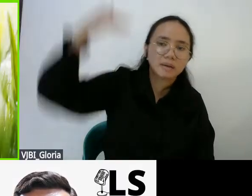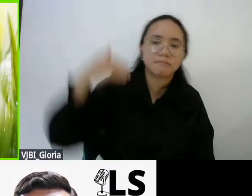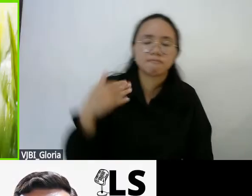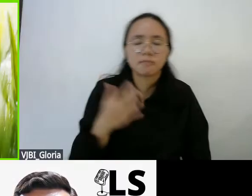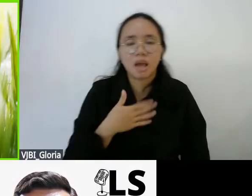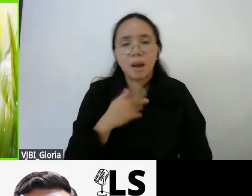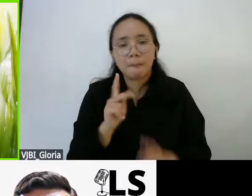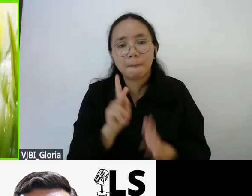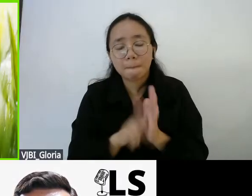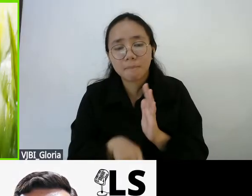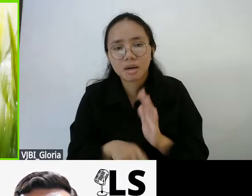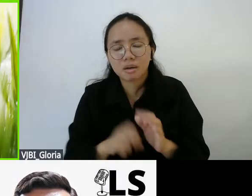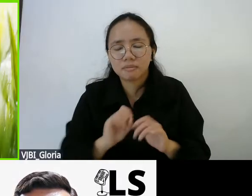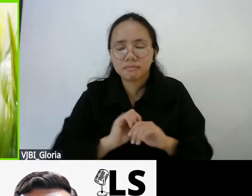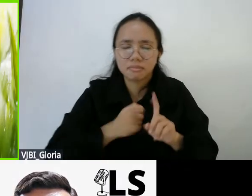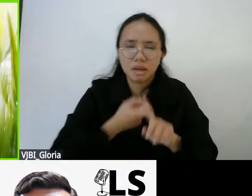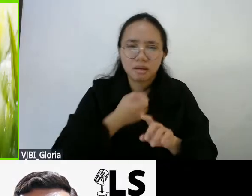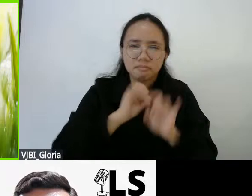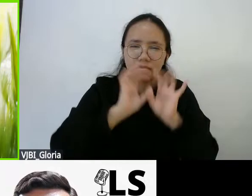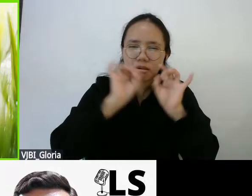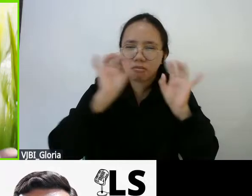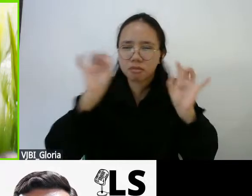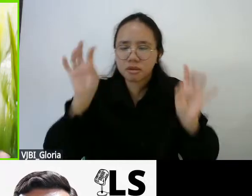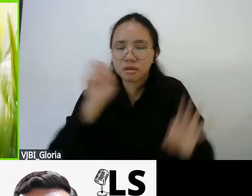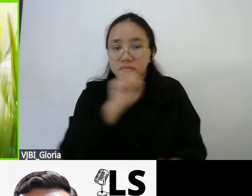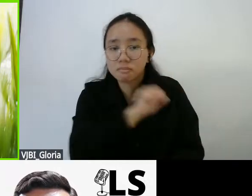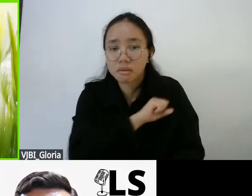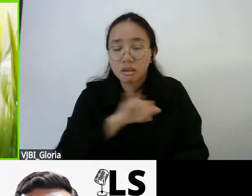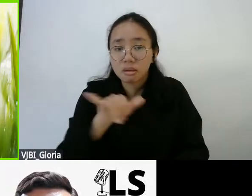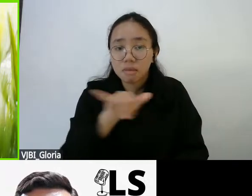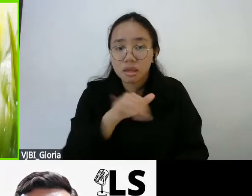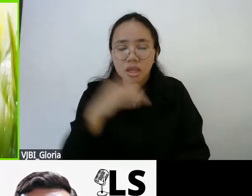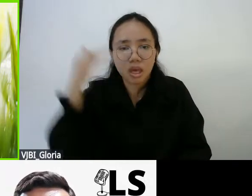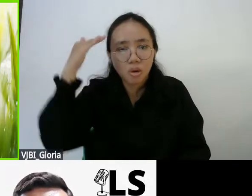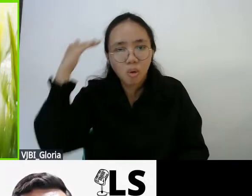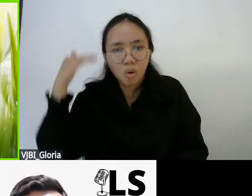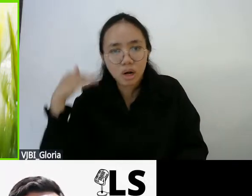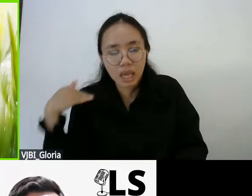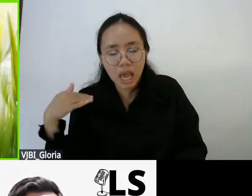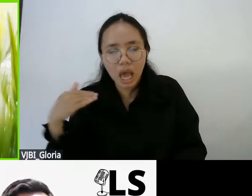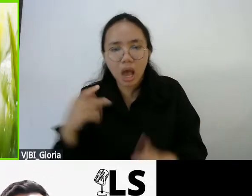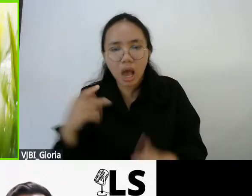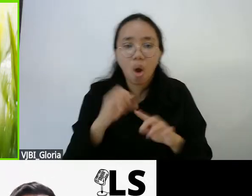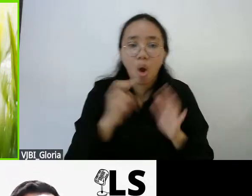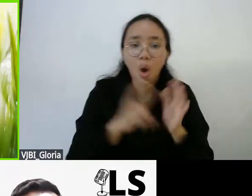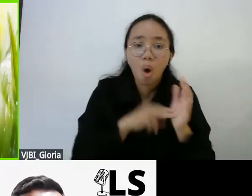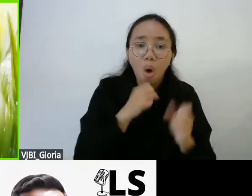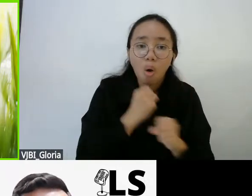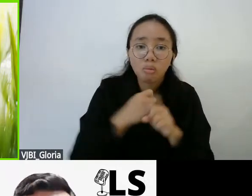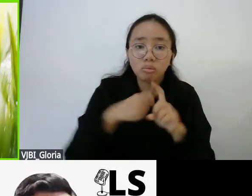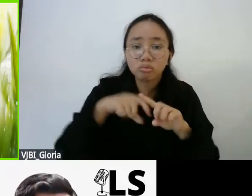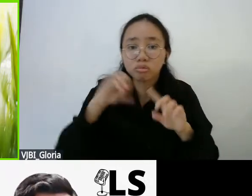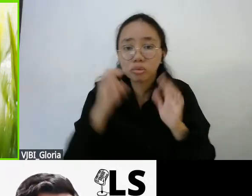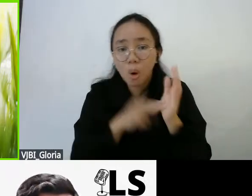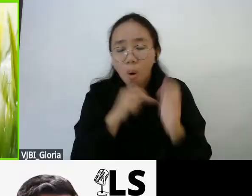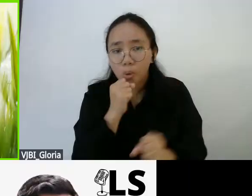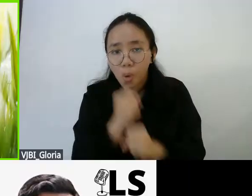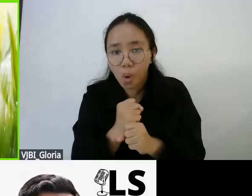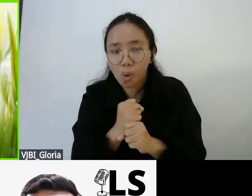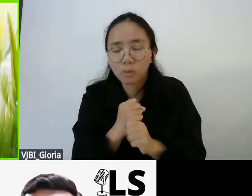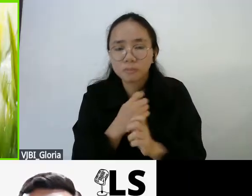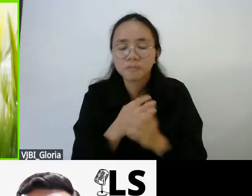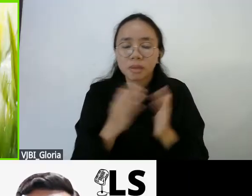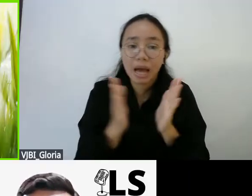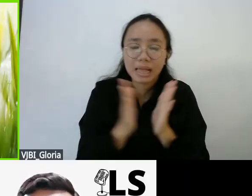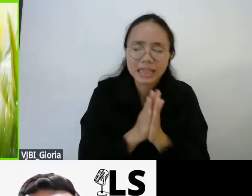Zealand, also to Hong Kong, not just mainland China, but Hong Kong too. And it's